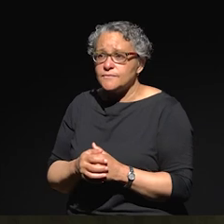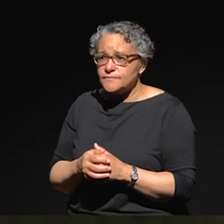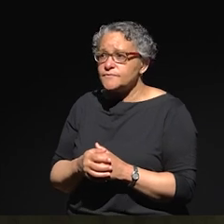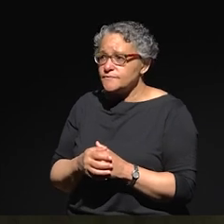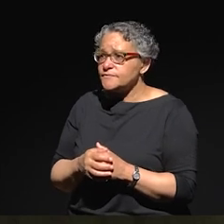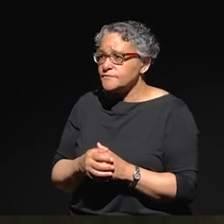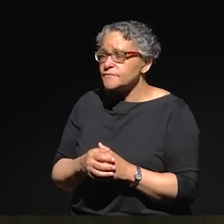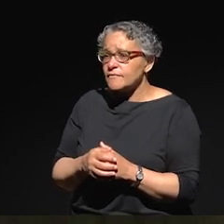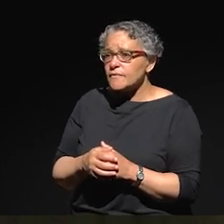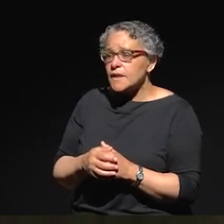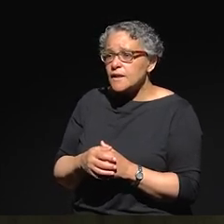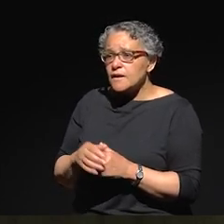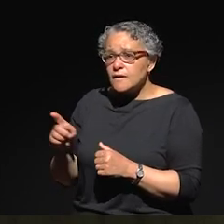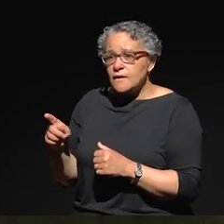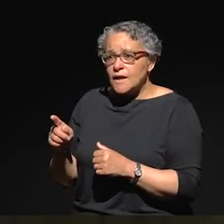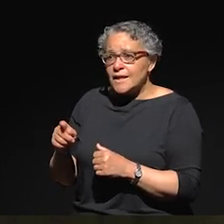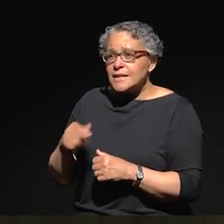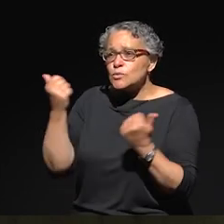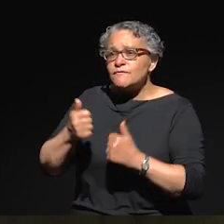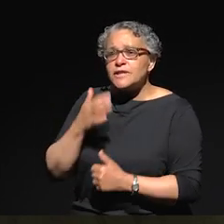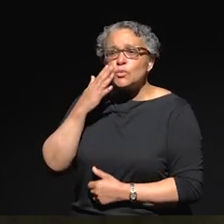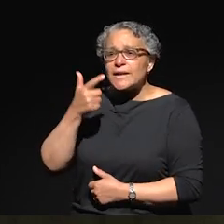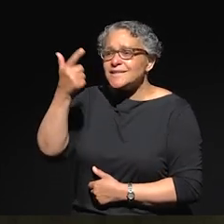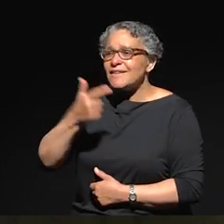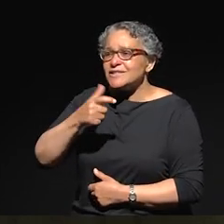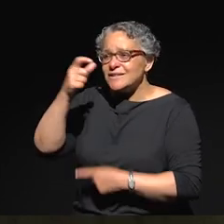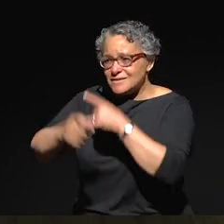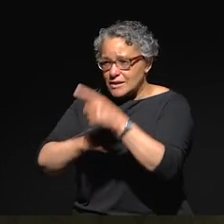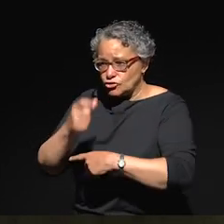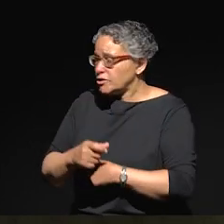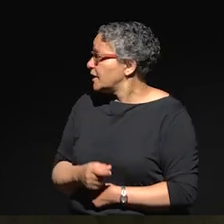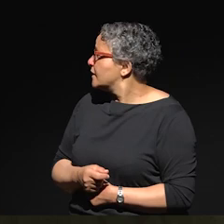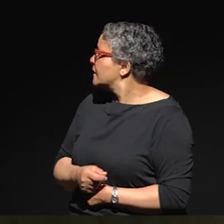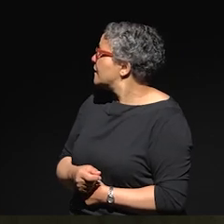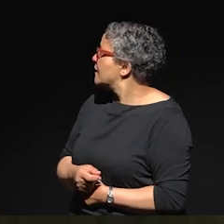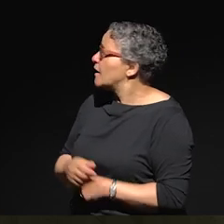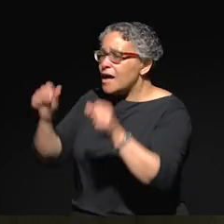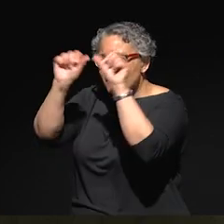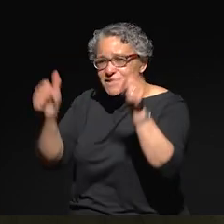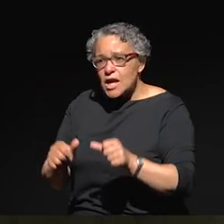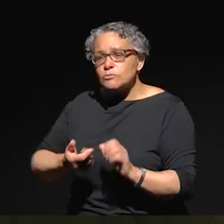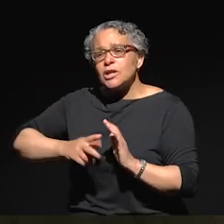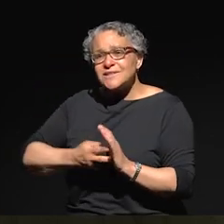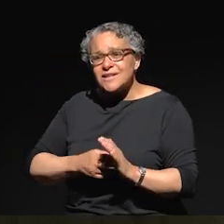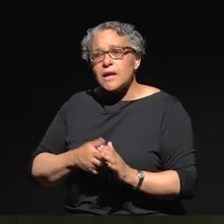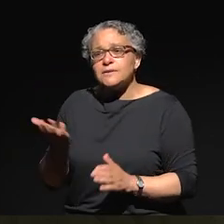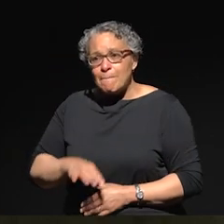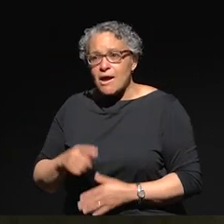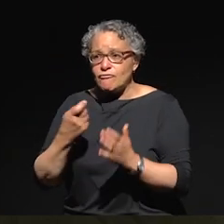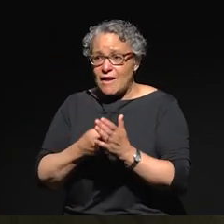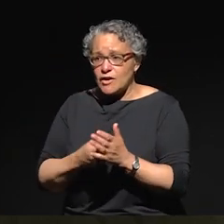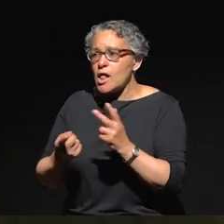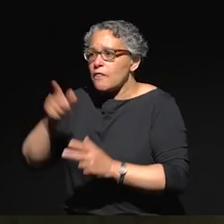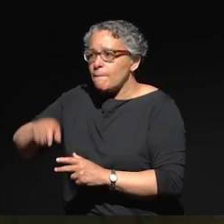These are all later things. This is Bernini. It was only finished in the 17th century. So this is Bernini. But this sculpture is by Raphael, or designed by Raphael for somebody else to carve.